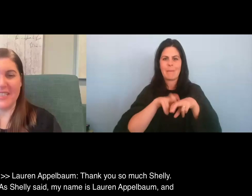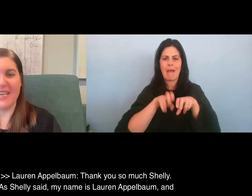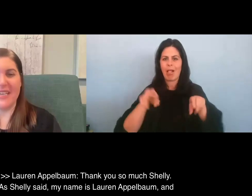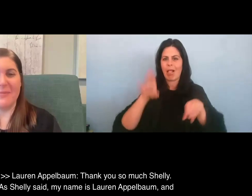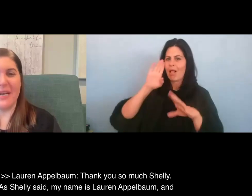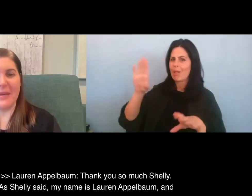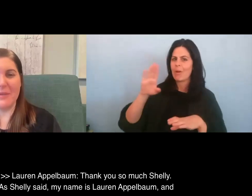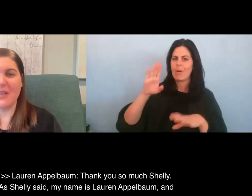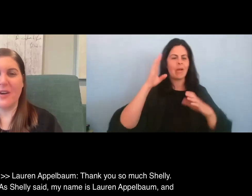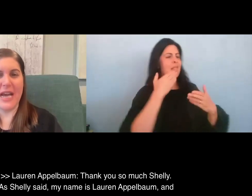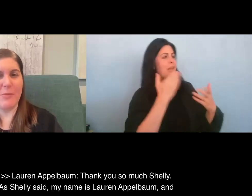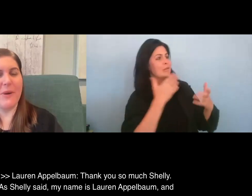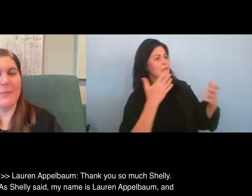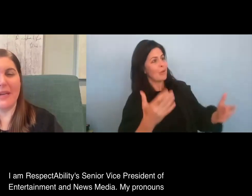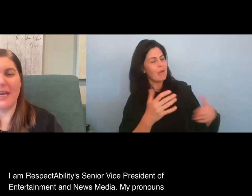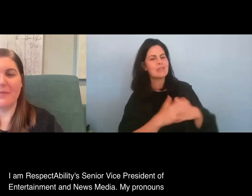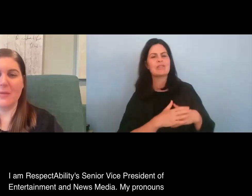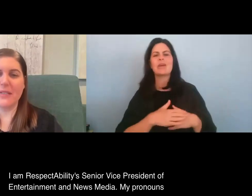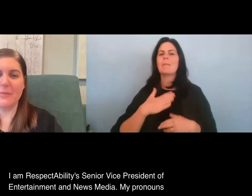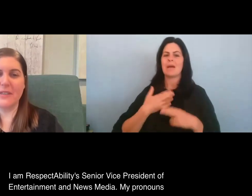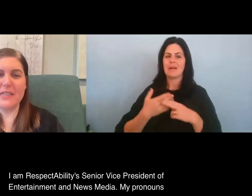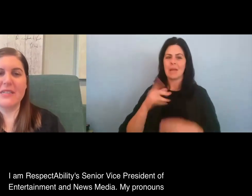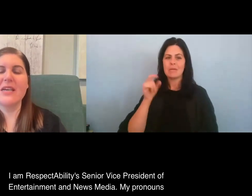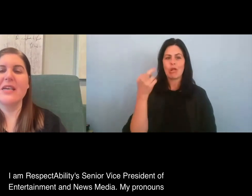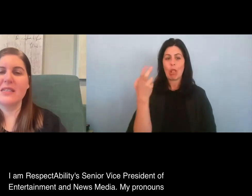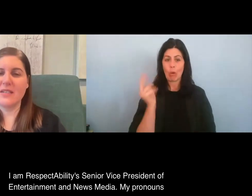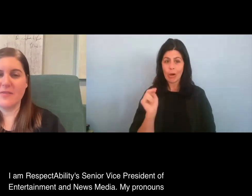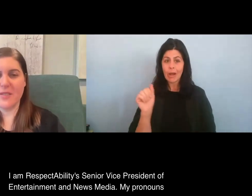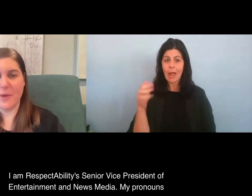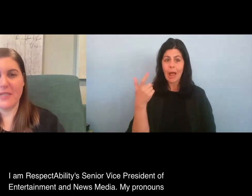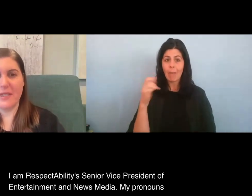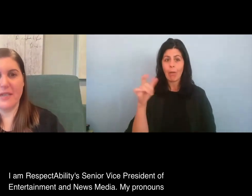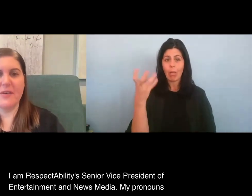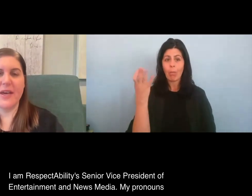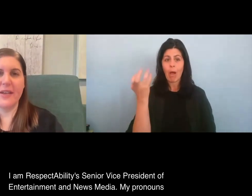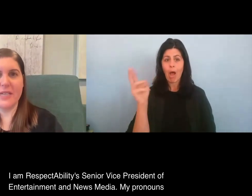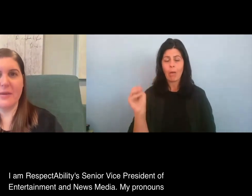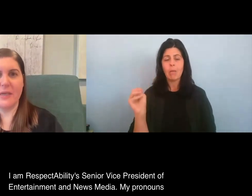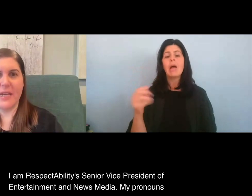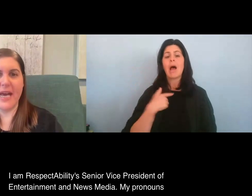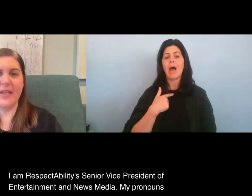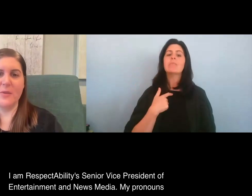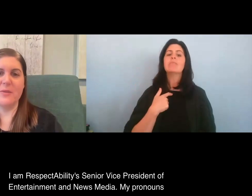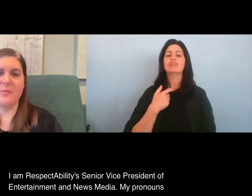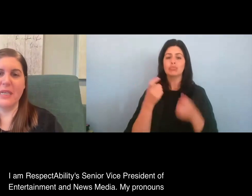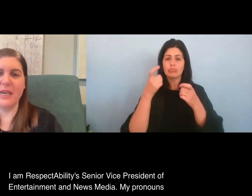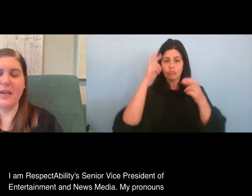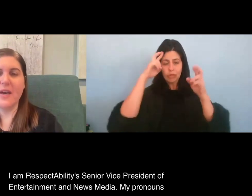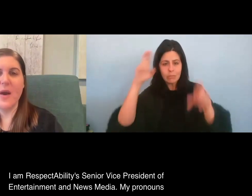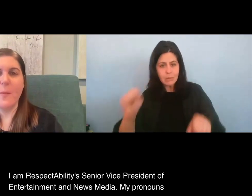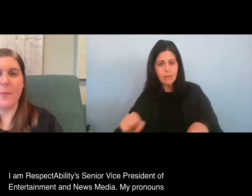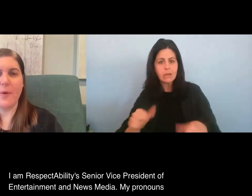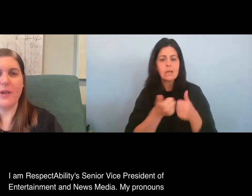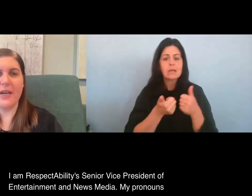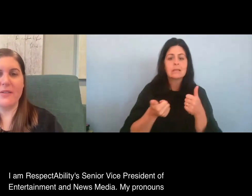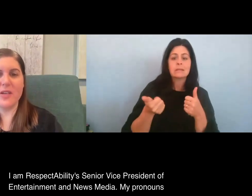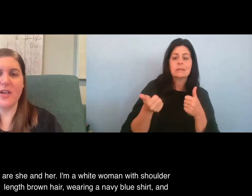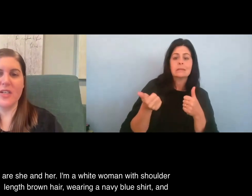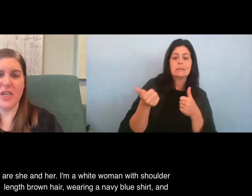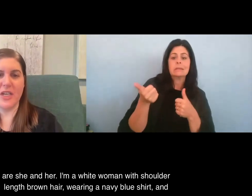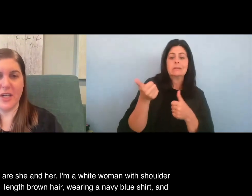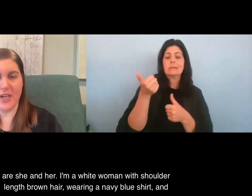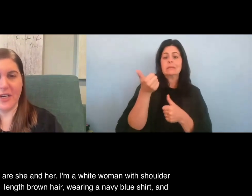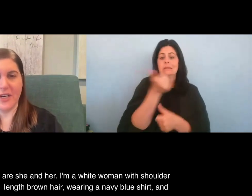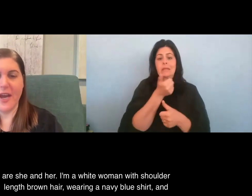As Shelley said, my name is Lauren Applebaum, and I am RespectAbility's Senior Vice President of Entertainment and News Media. My pronouns